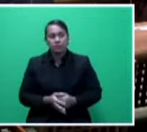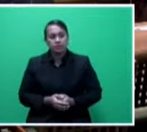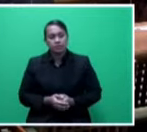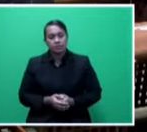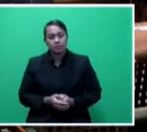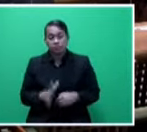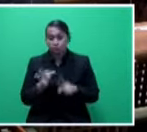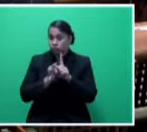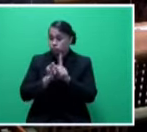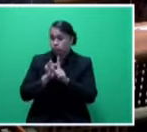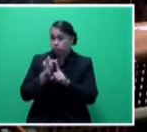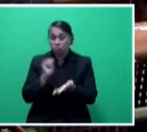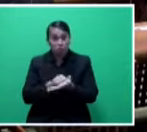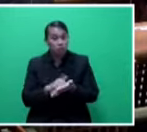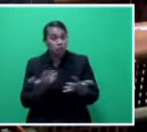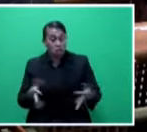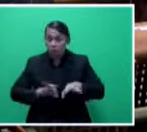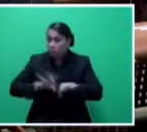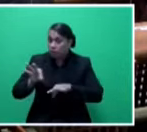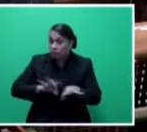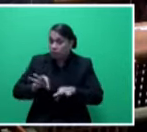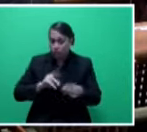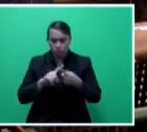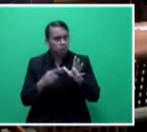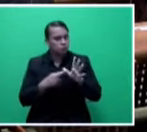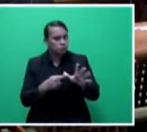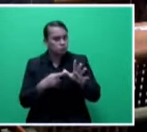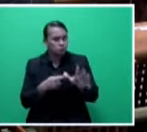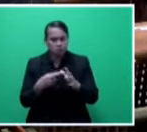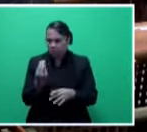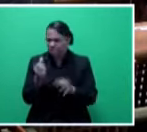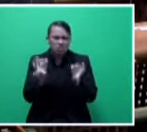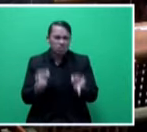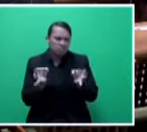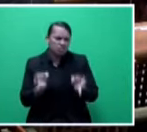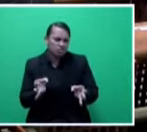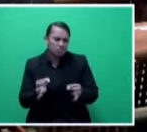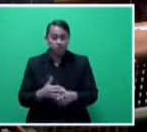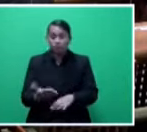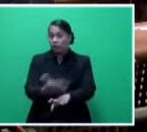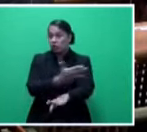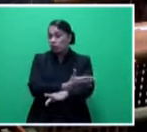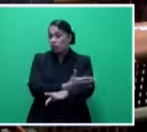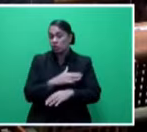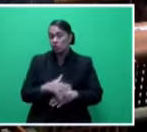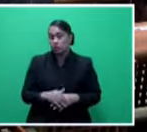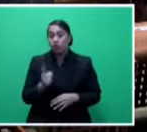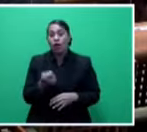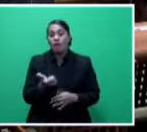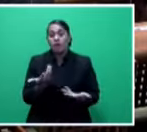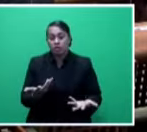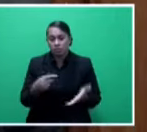more effective planning, quick response and sound decisions prior to and during the advent of severe tropical cyclone